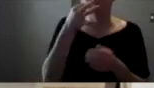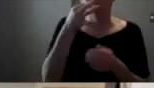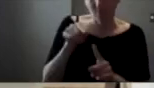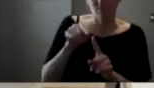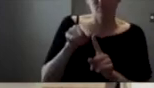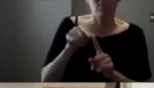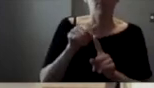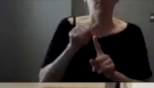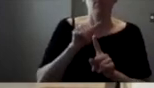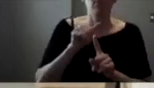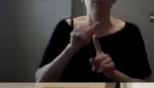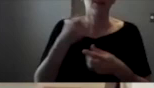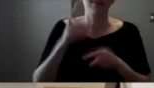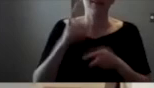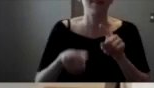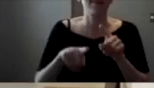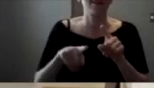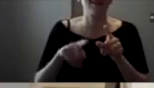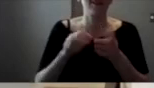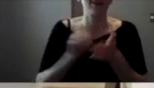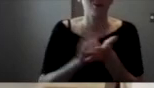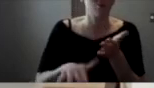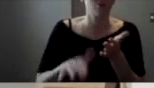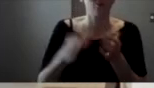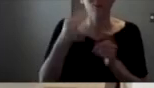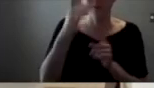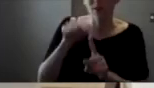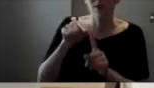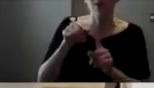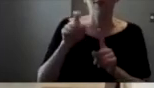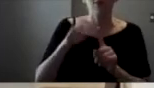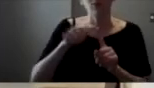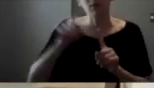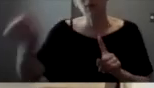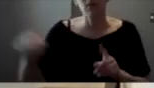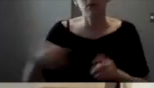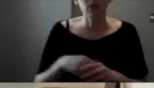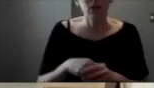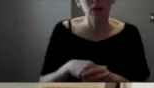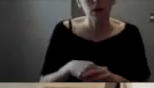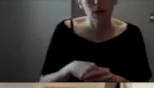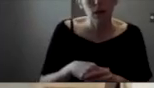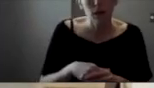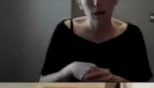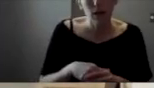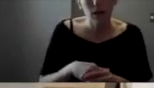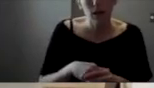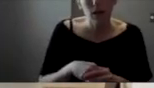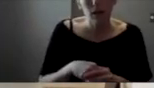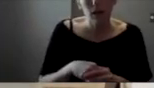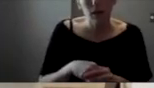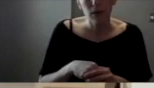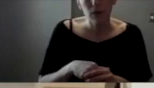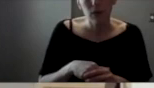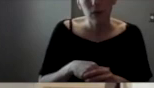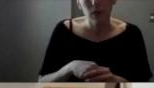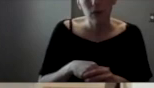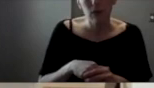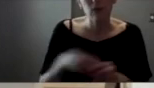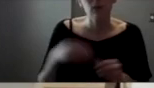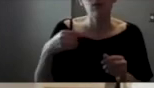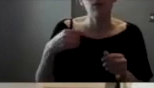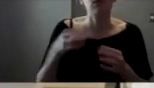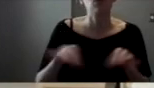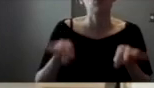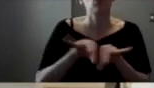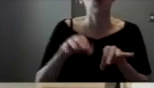for removal as soon as she requires it. So it's also exciting to begin talking about potential for